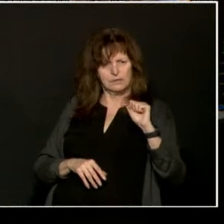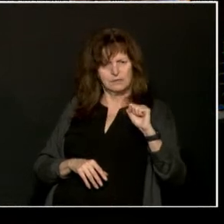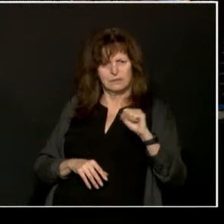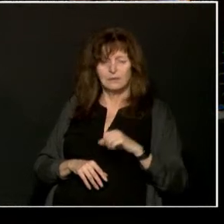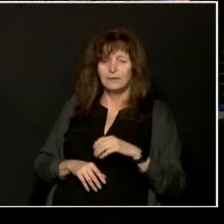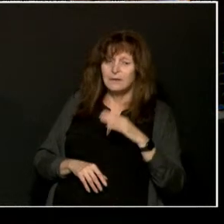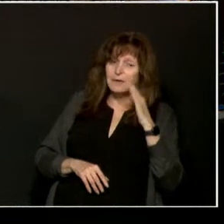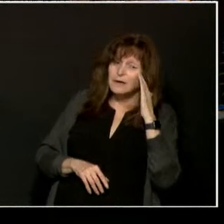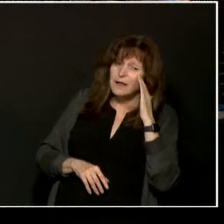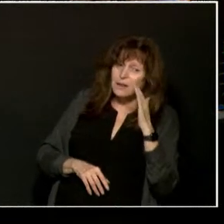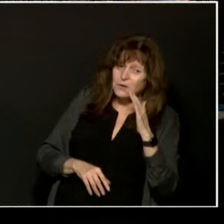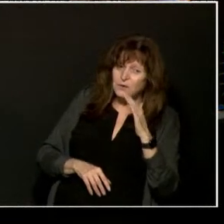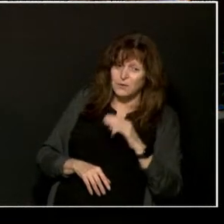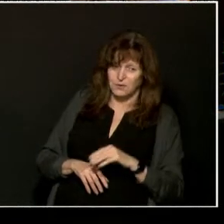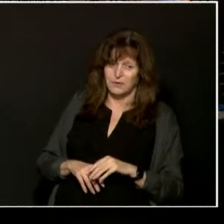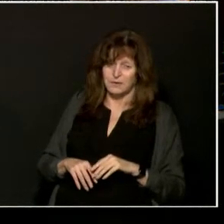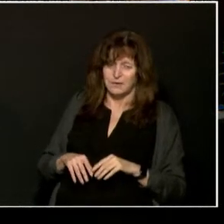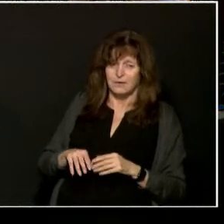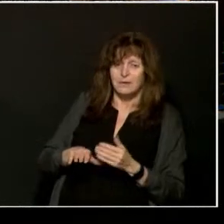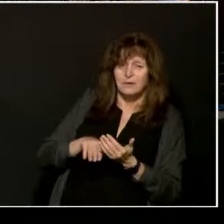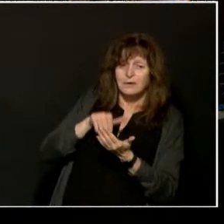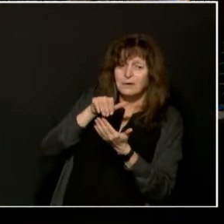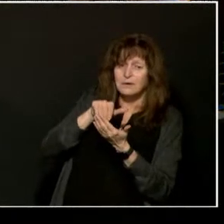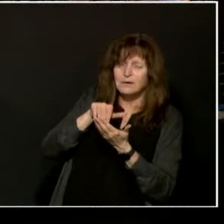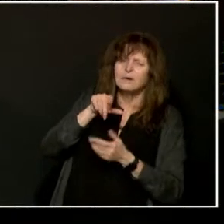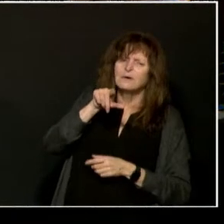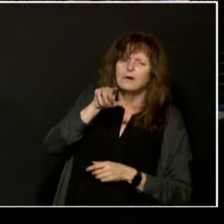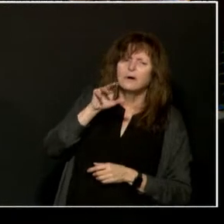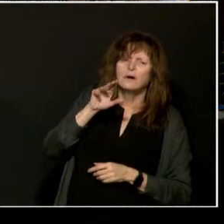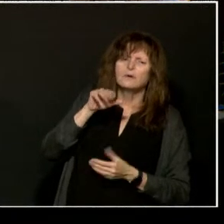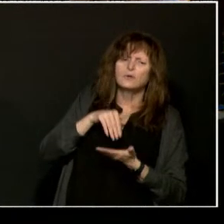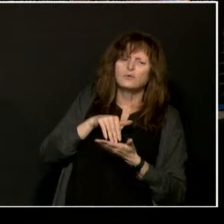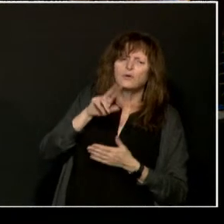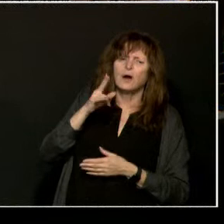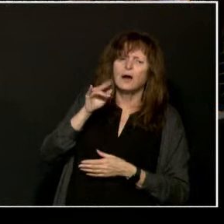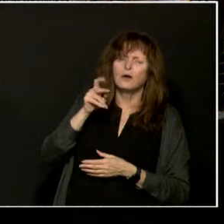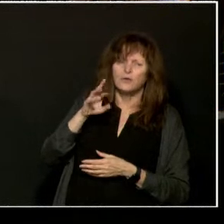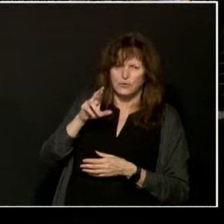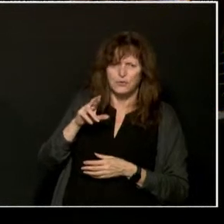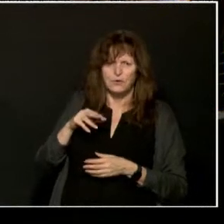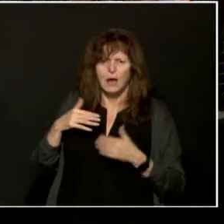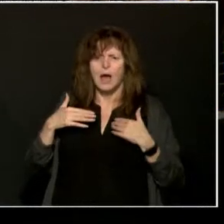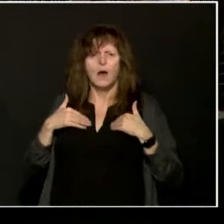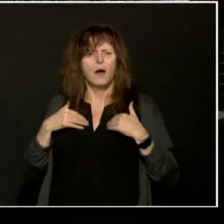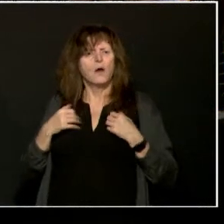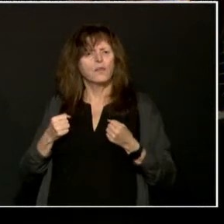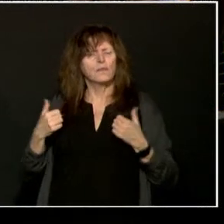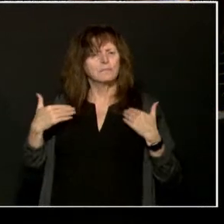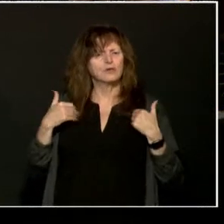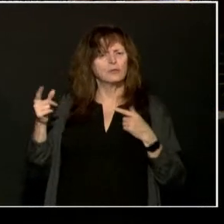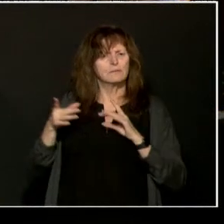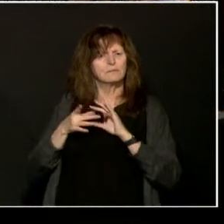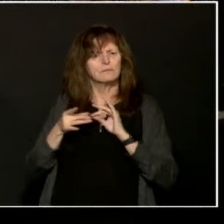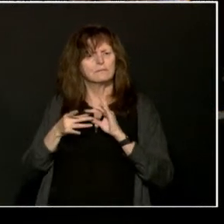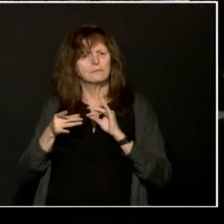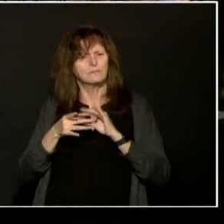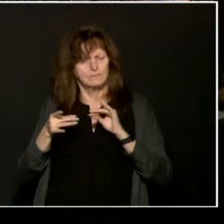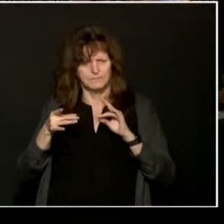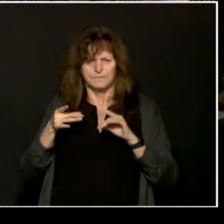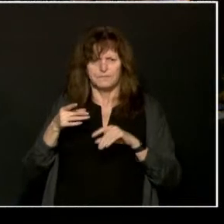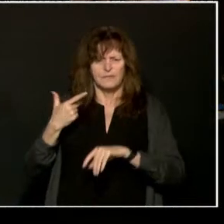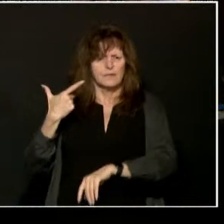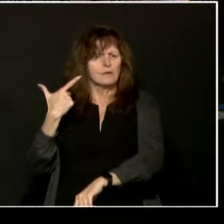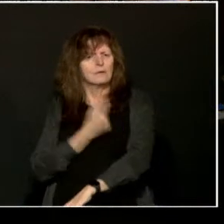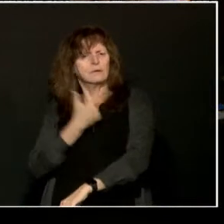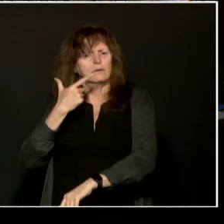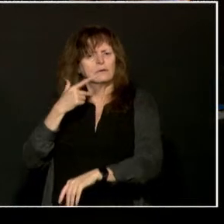for Dr. Heyer. The health minister was saying today that the vaccine task force is looking at moving up second doses for everyone.